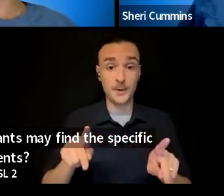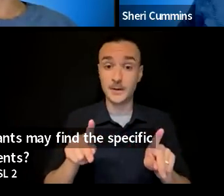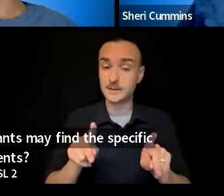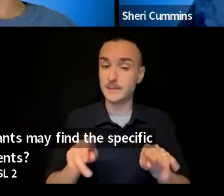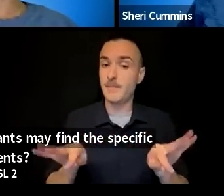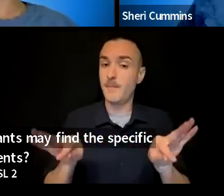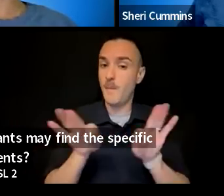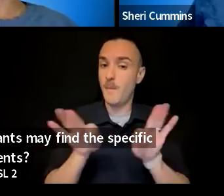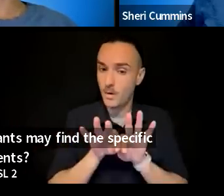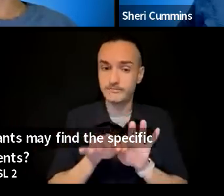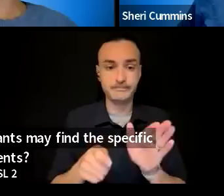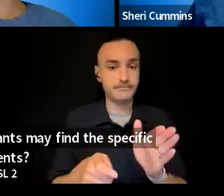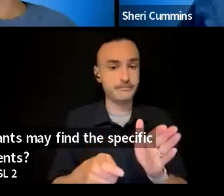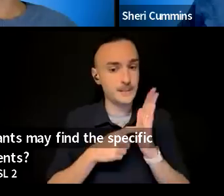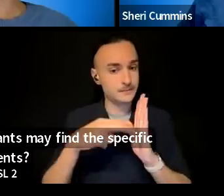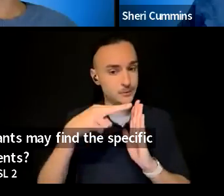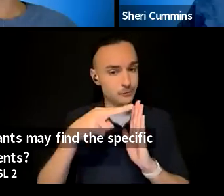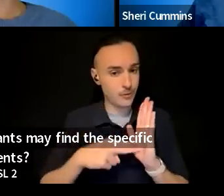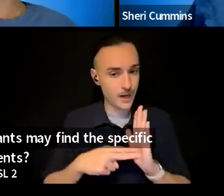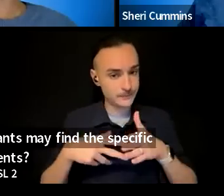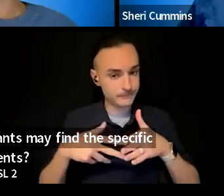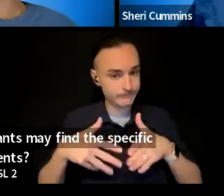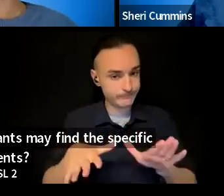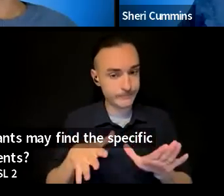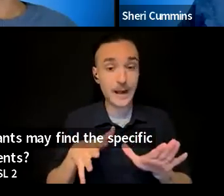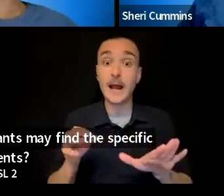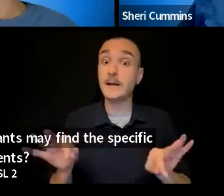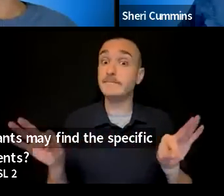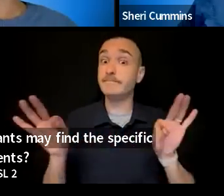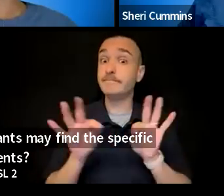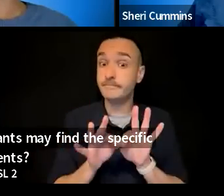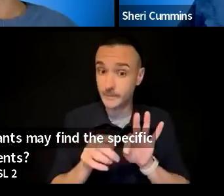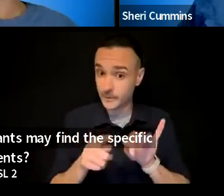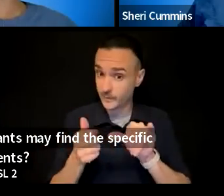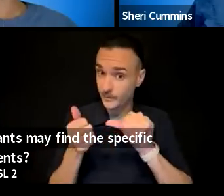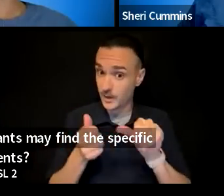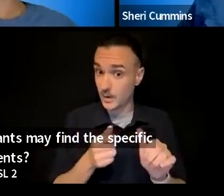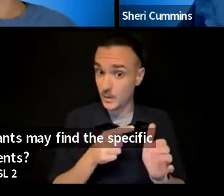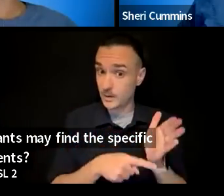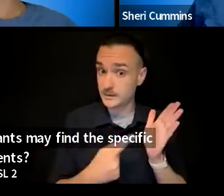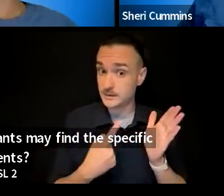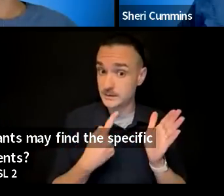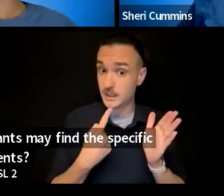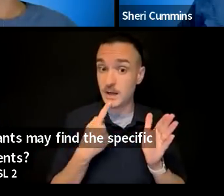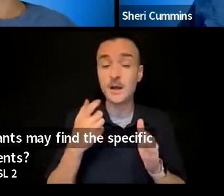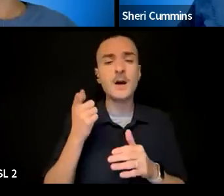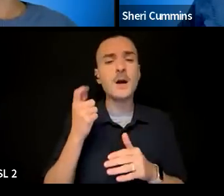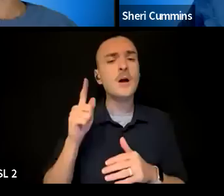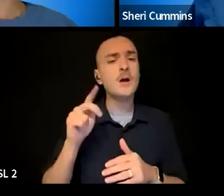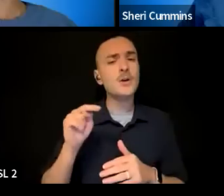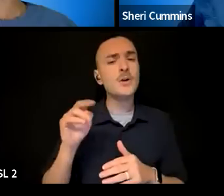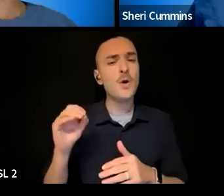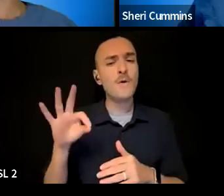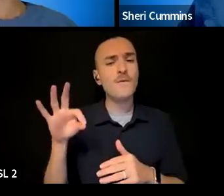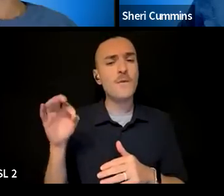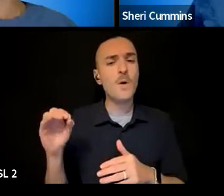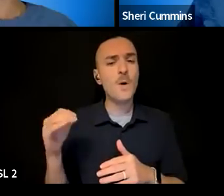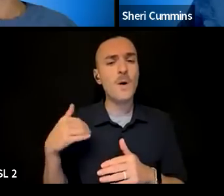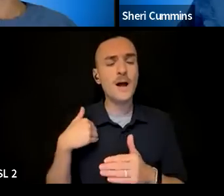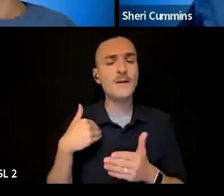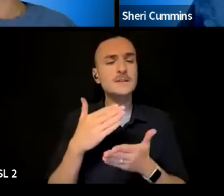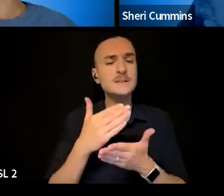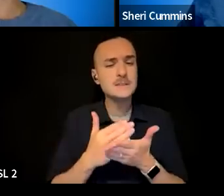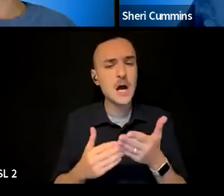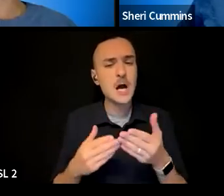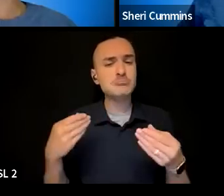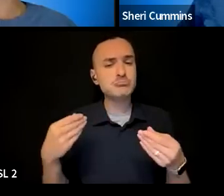read, and importantly, it must be followed. But NOFOs do have a few places that are more likely to vary. And